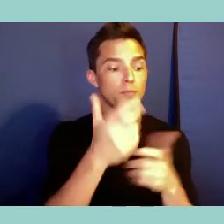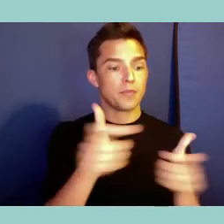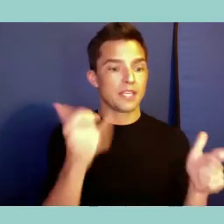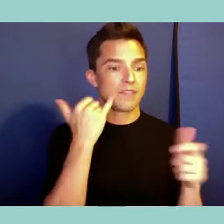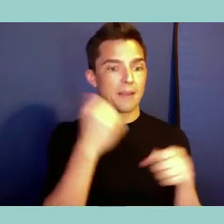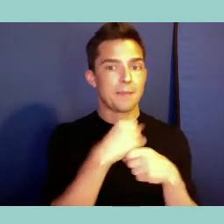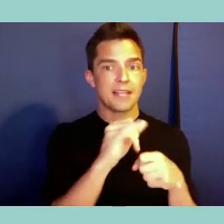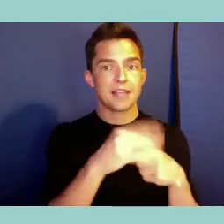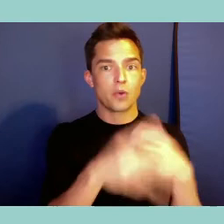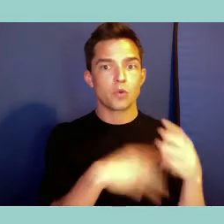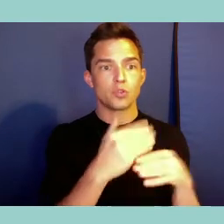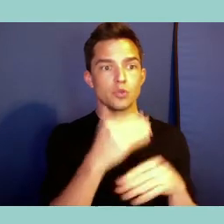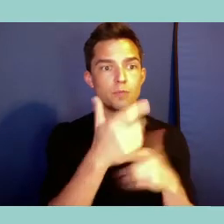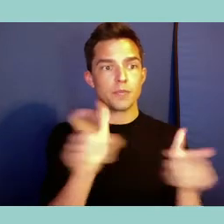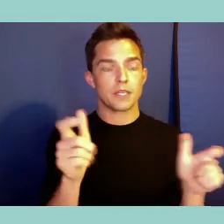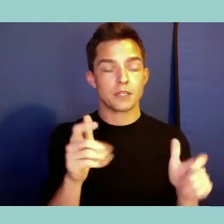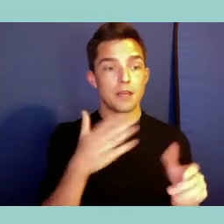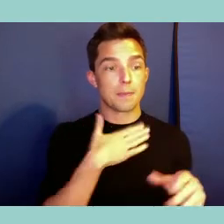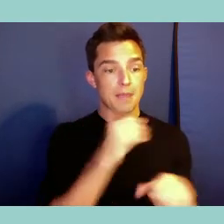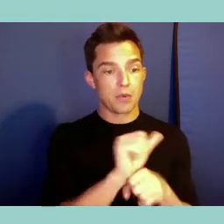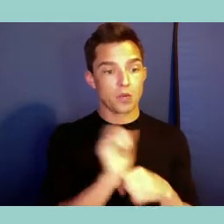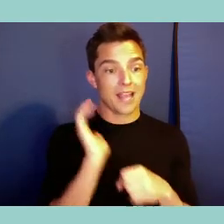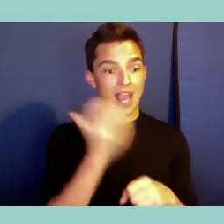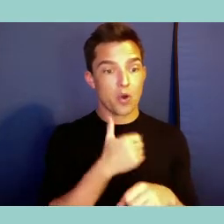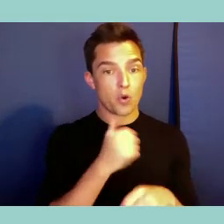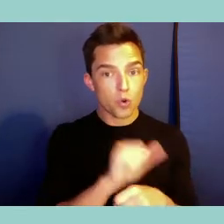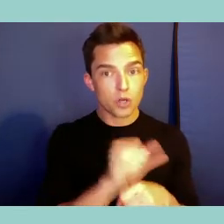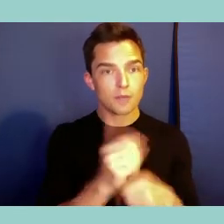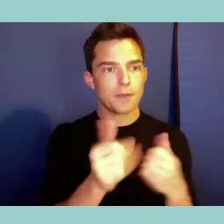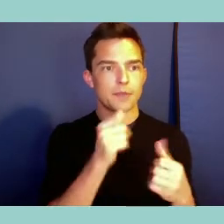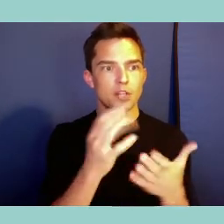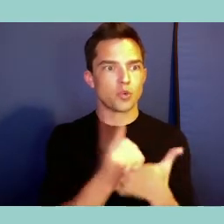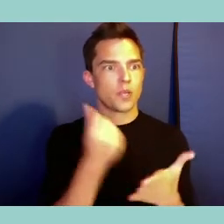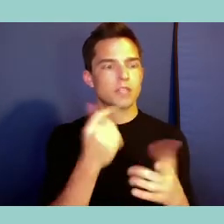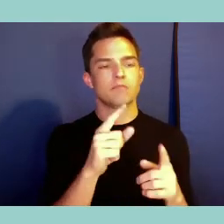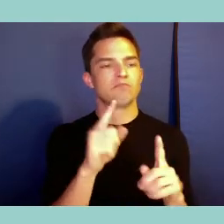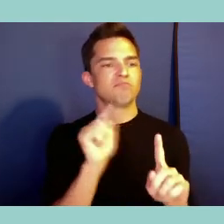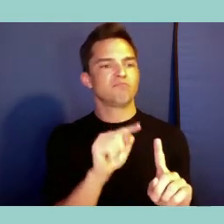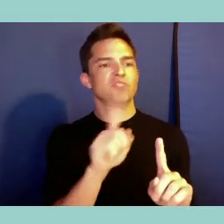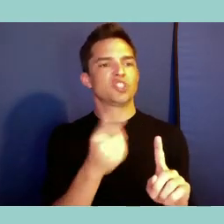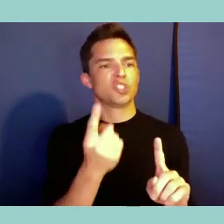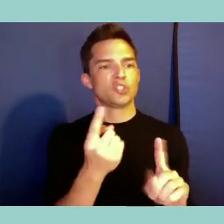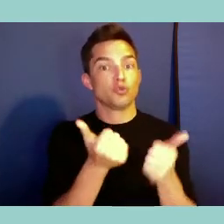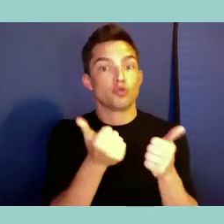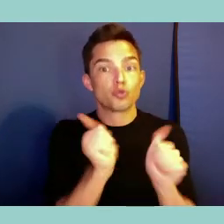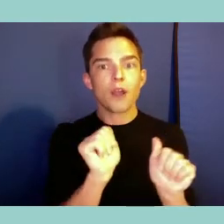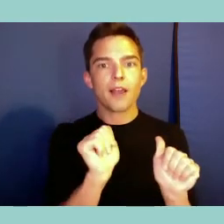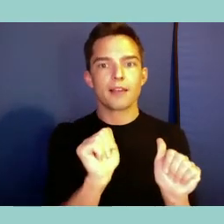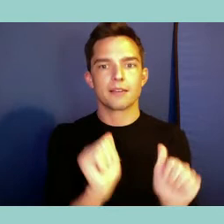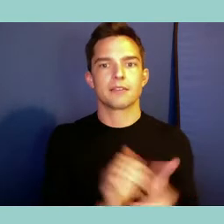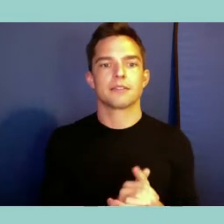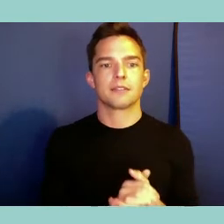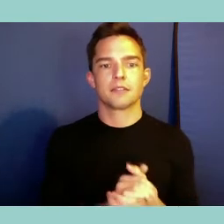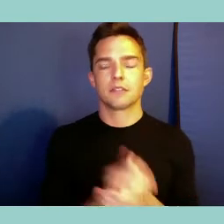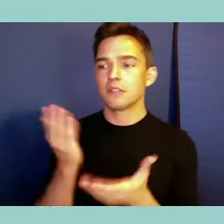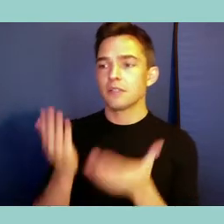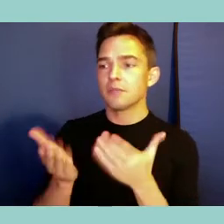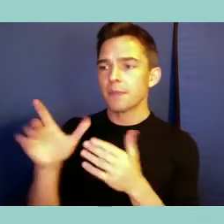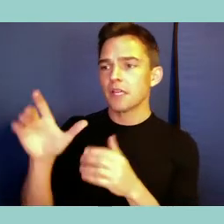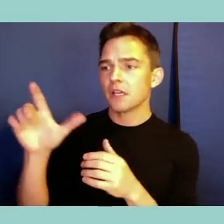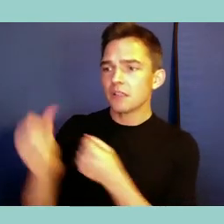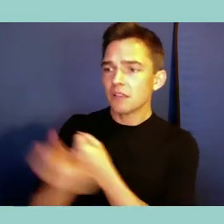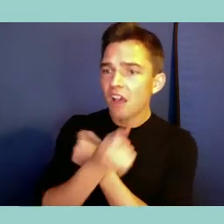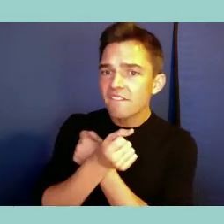big. My work, our work, is maybe not to win, but just to try. Maybe